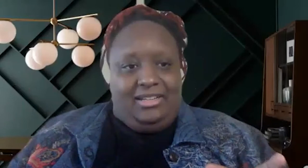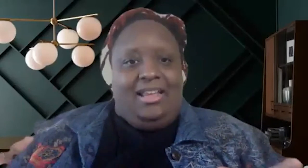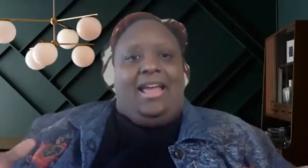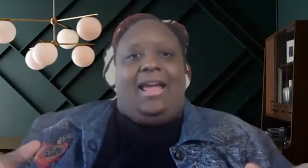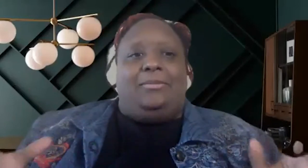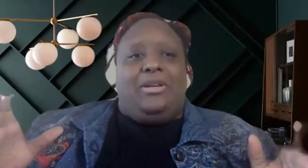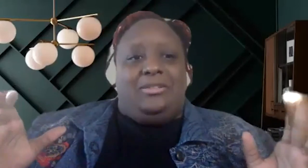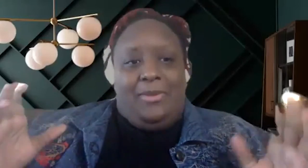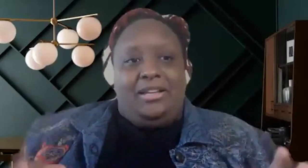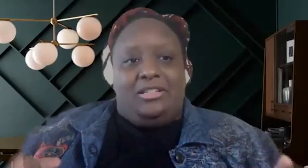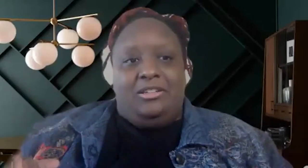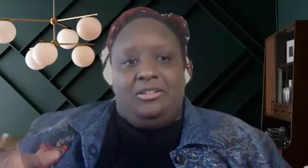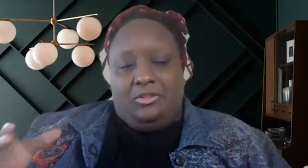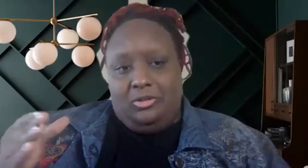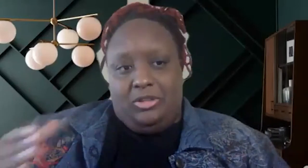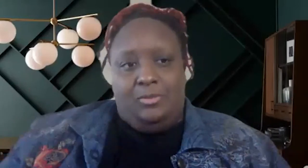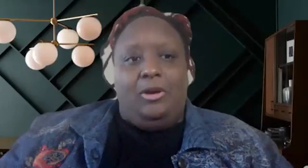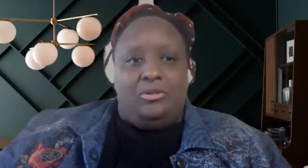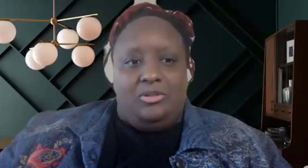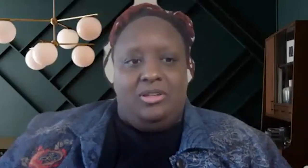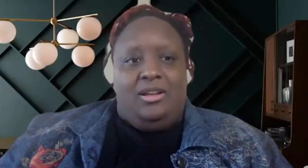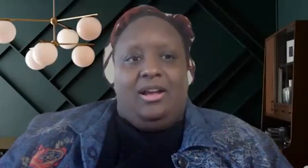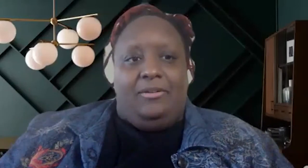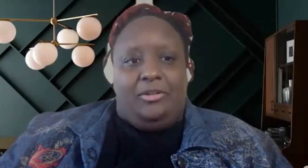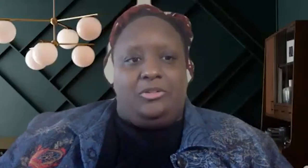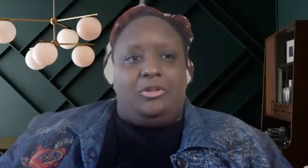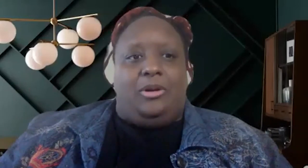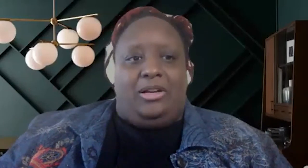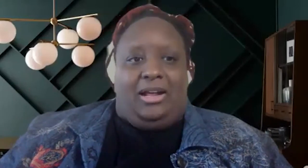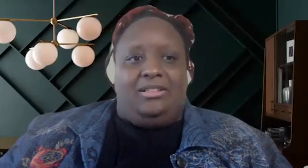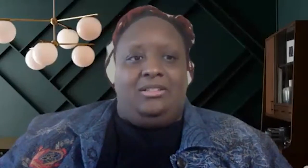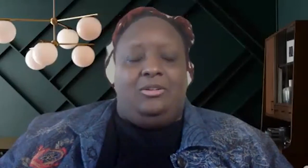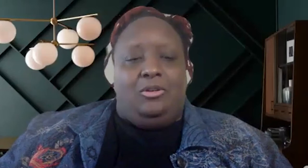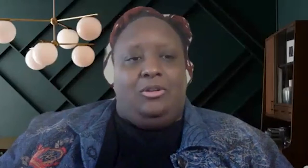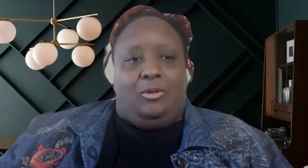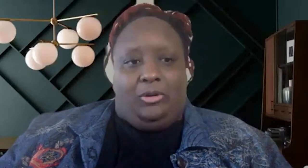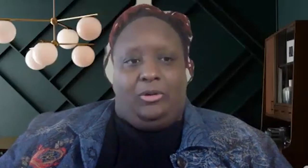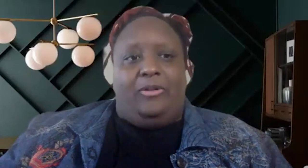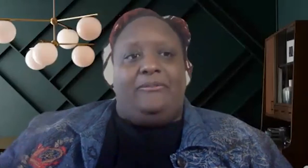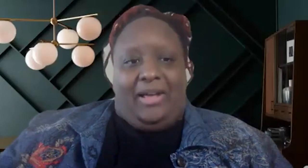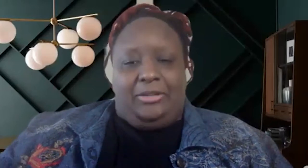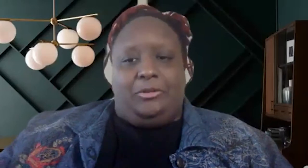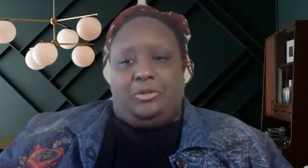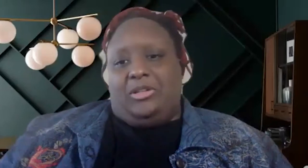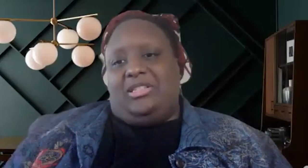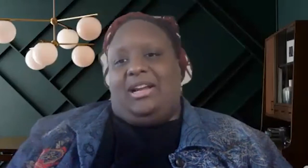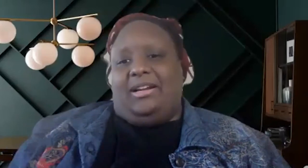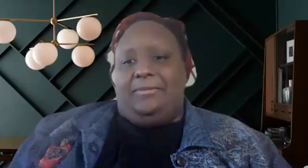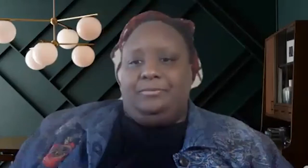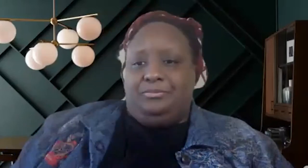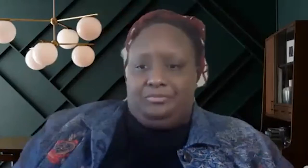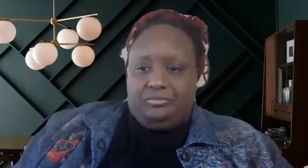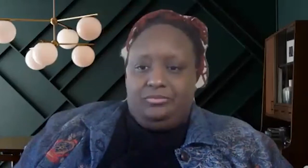isolating, and is meant to dispose of those who are not, quote unquote, valuable to our